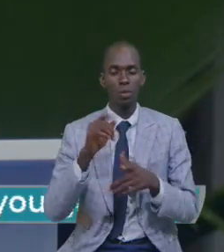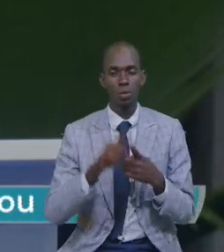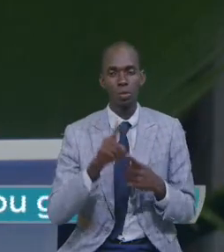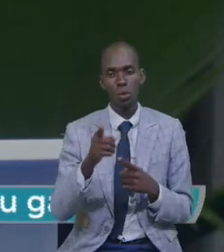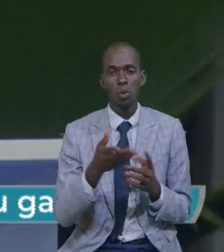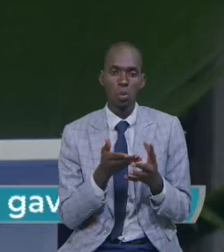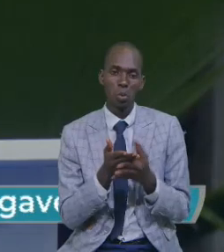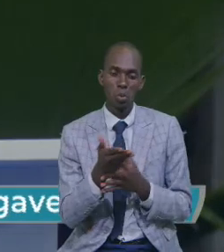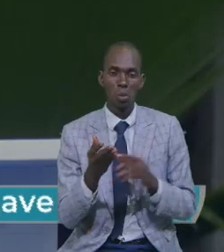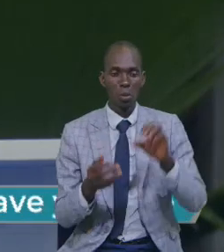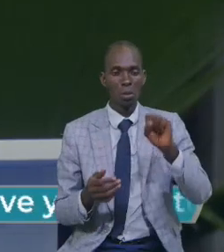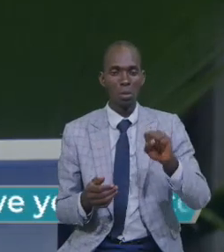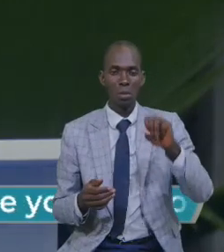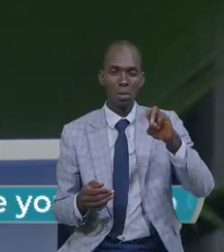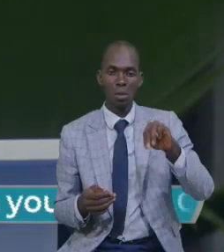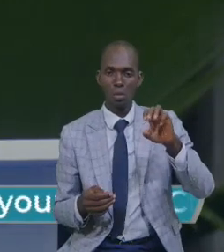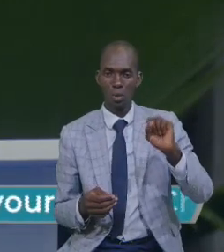or WhatsApp.